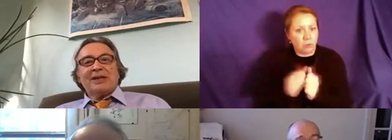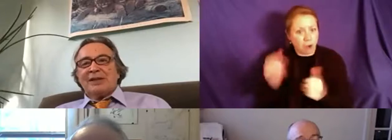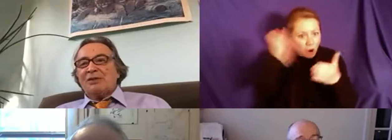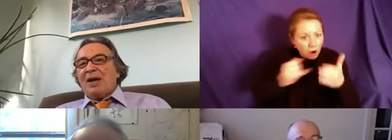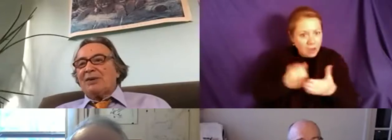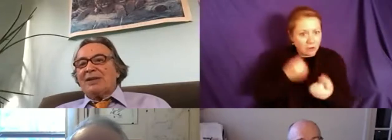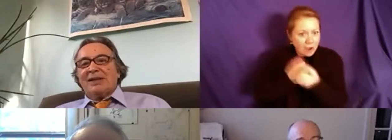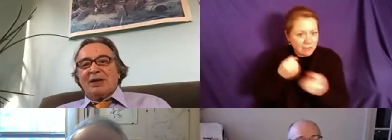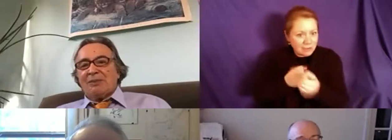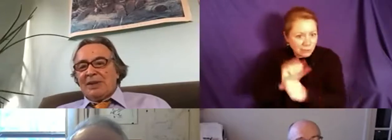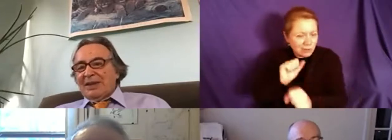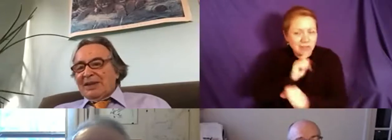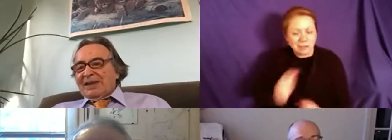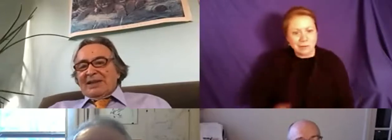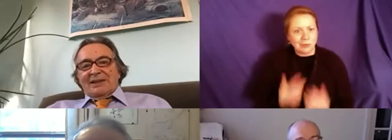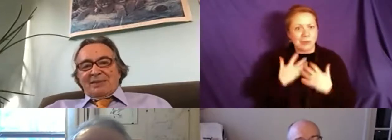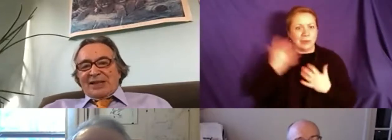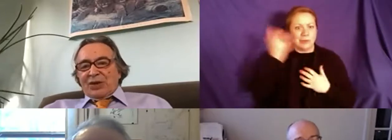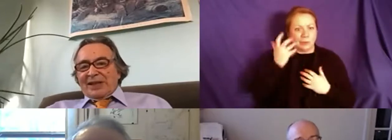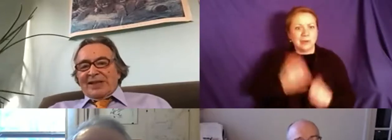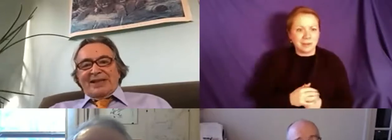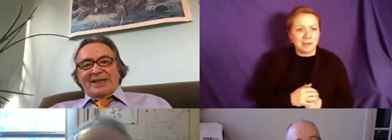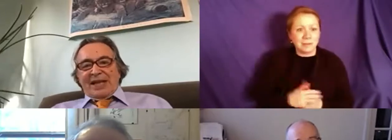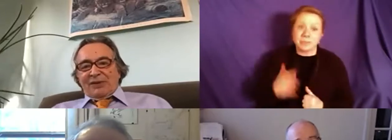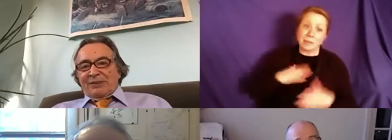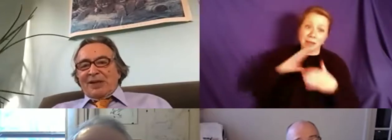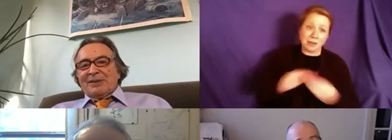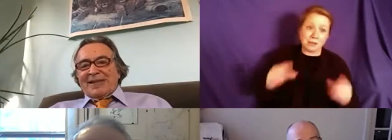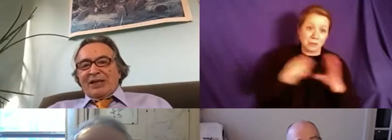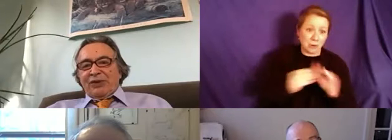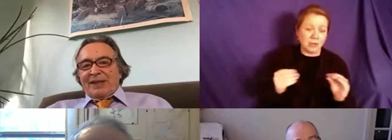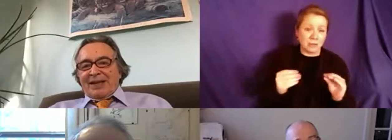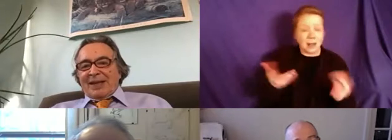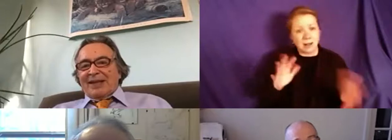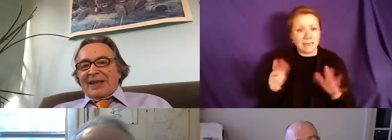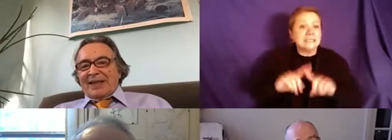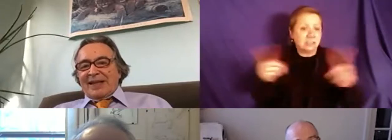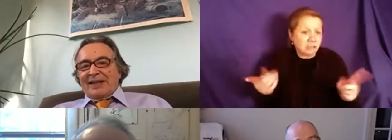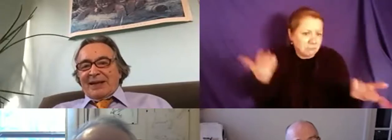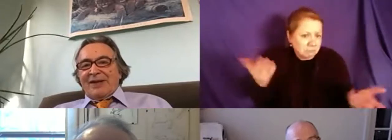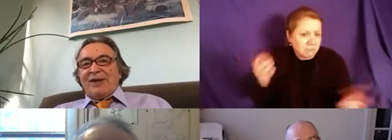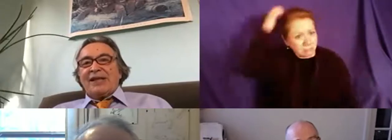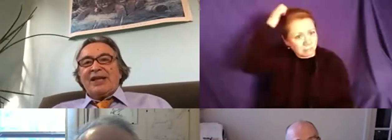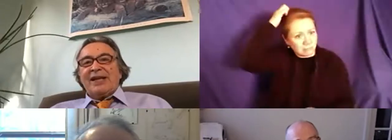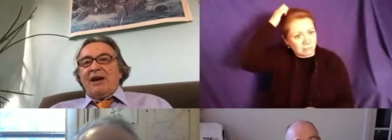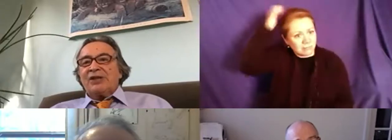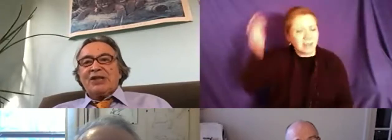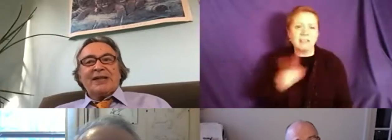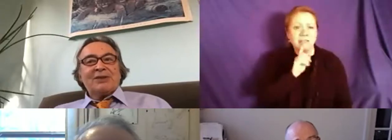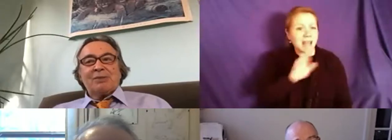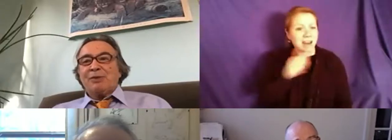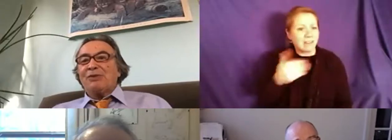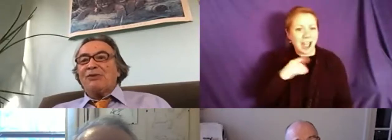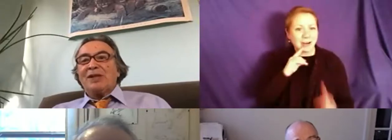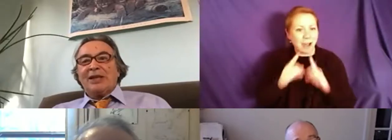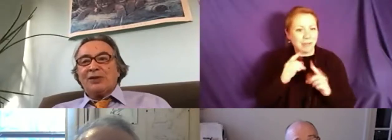really great, inspiring. My story is definitely, well, it's different, I think. I think I've never actually had a conversation like